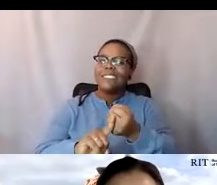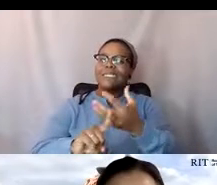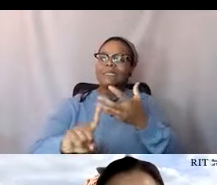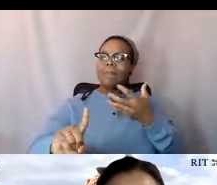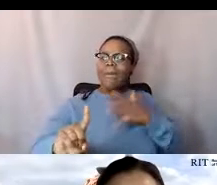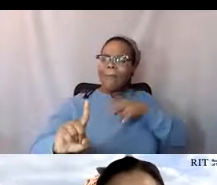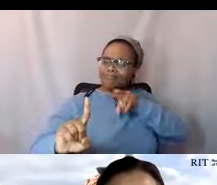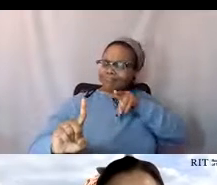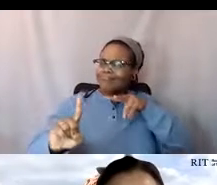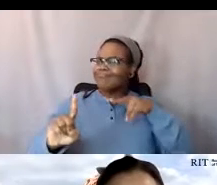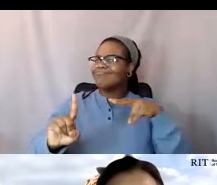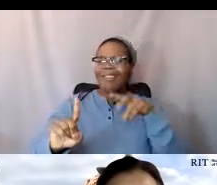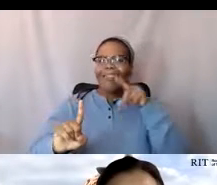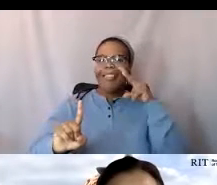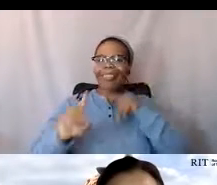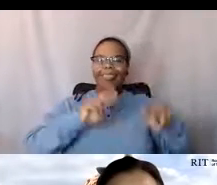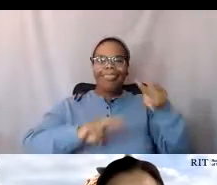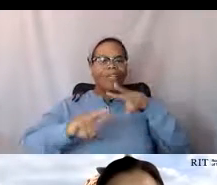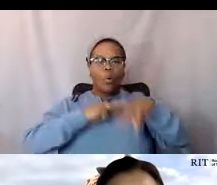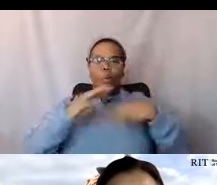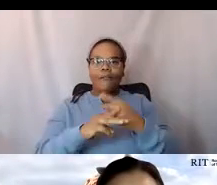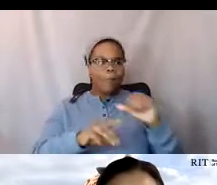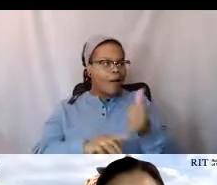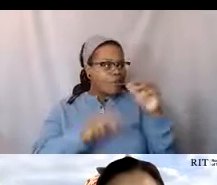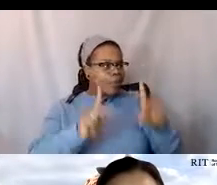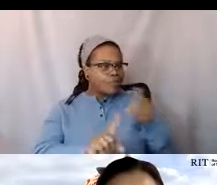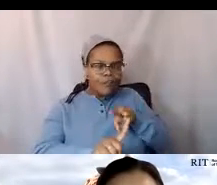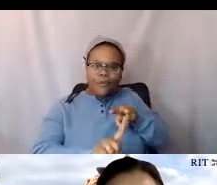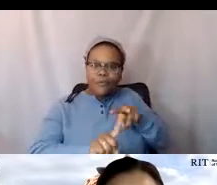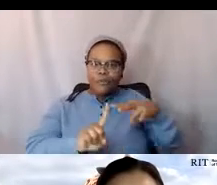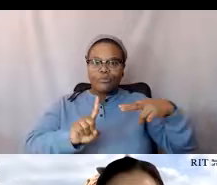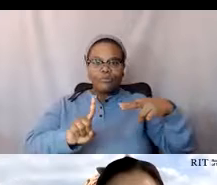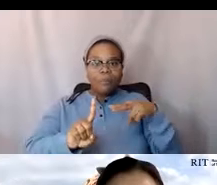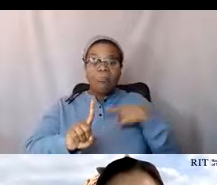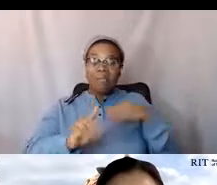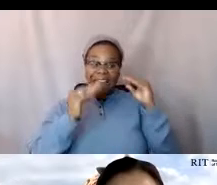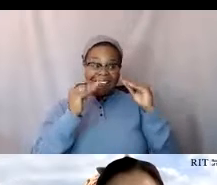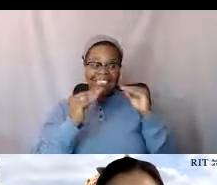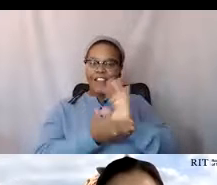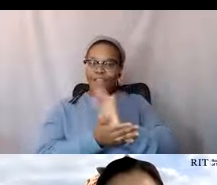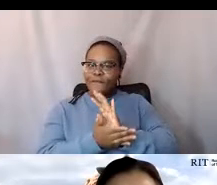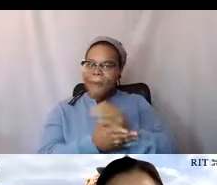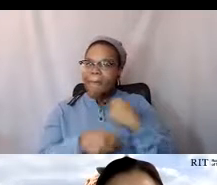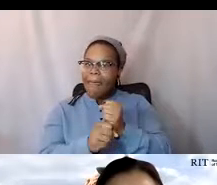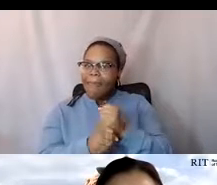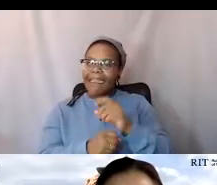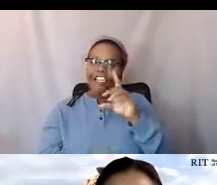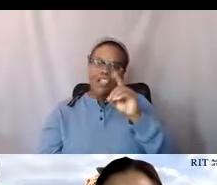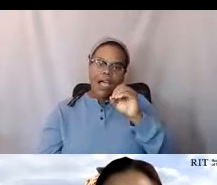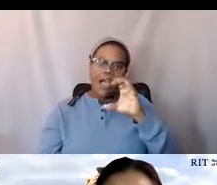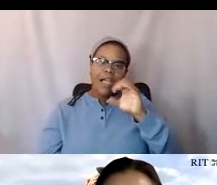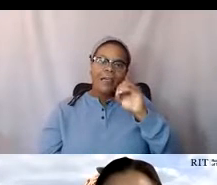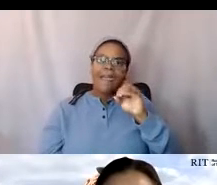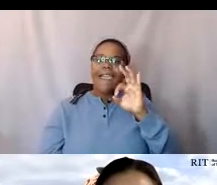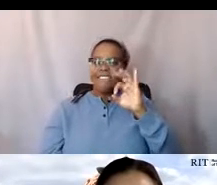at the world from someone else's point of view. You know, I teach filmmaking, both documentary and fiction,